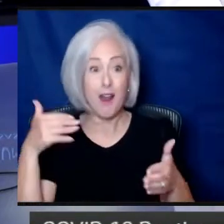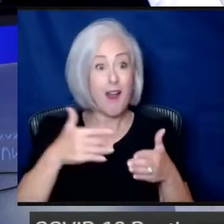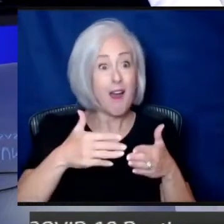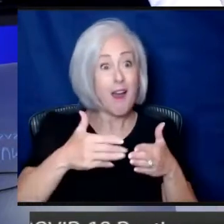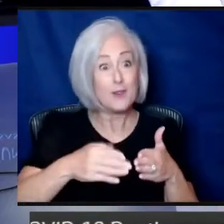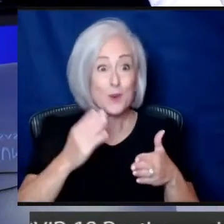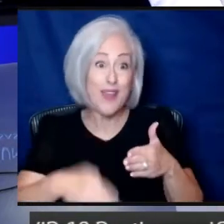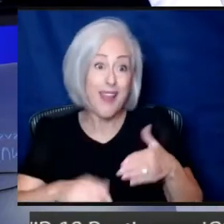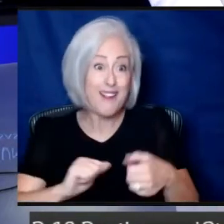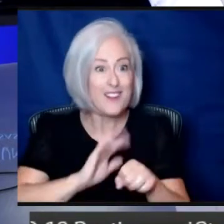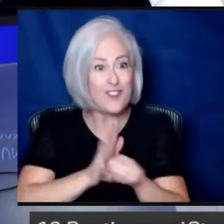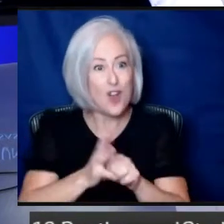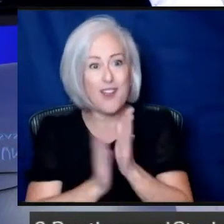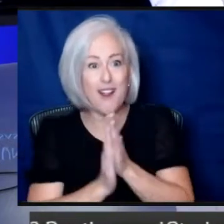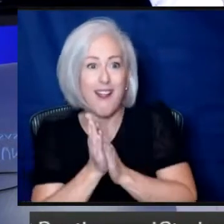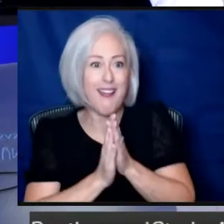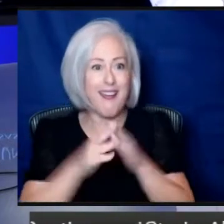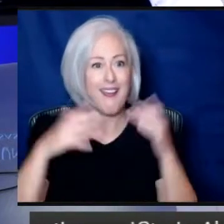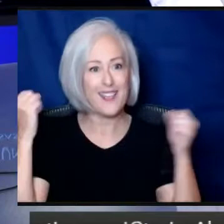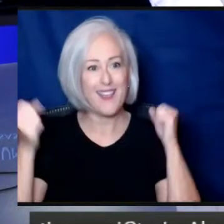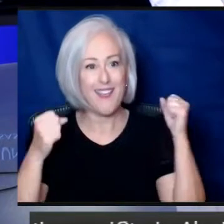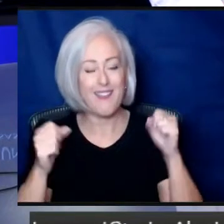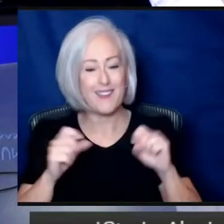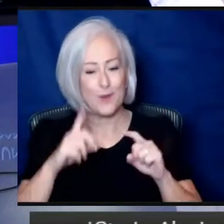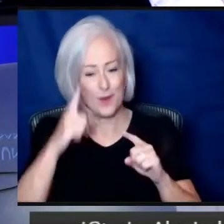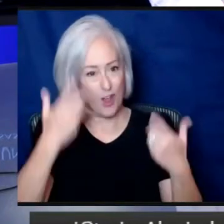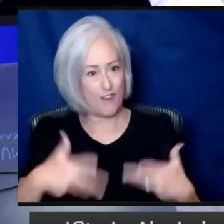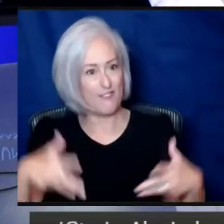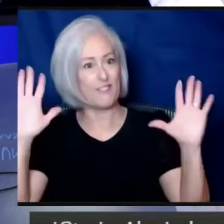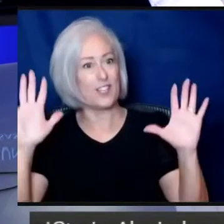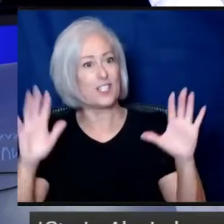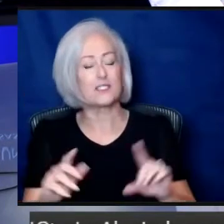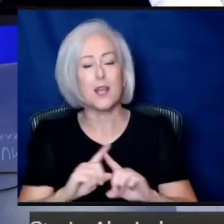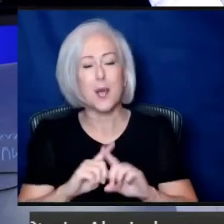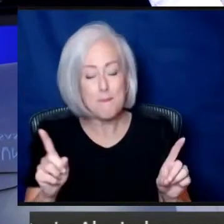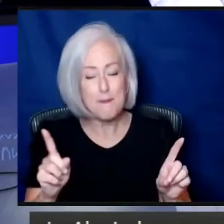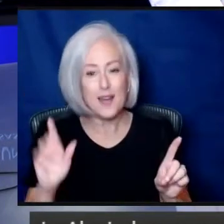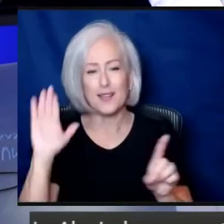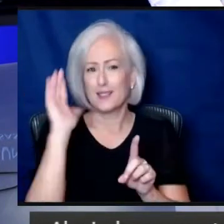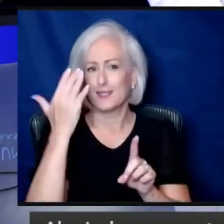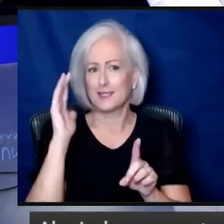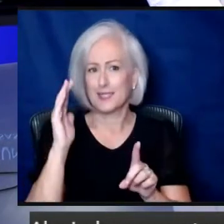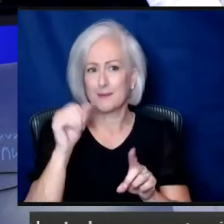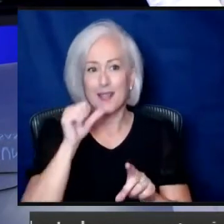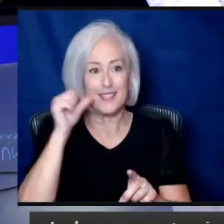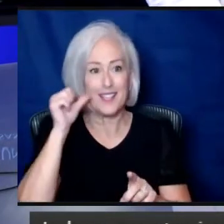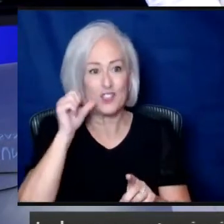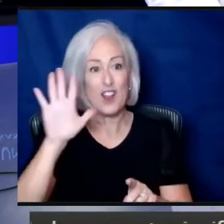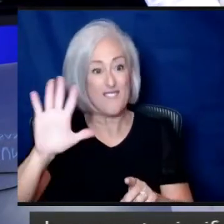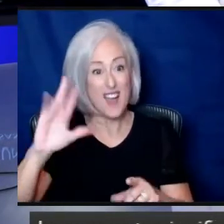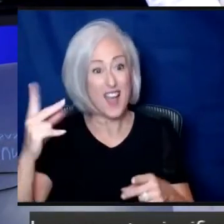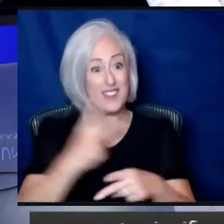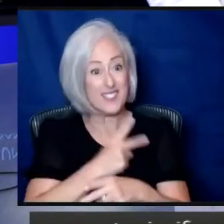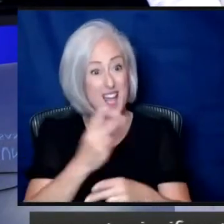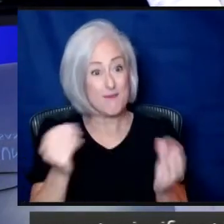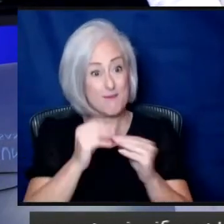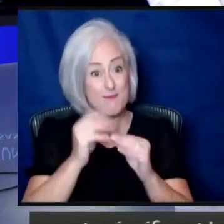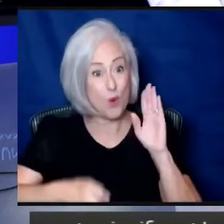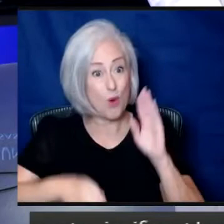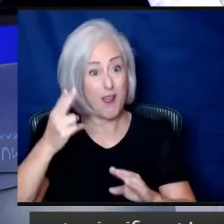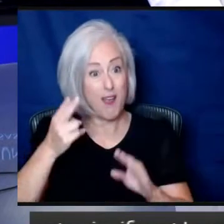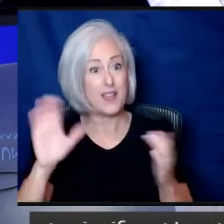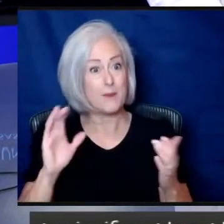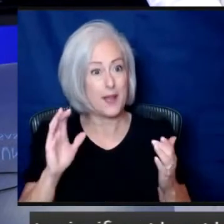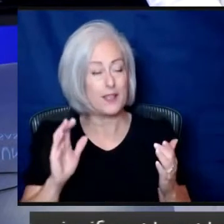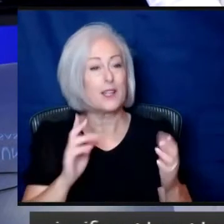over. However, cases were, I believe, 5 times higher yesterday as people celebrate. honored Memorial Day